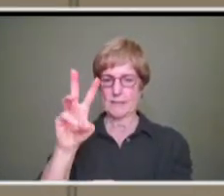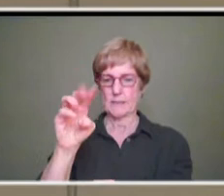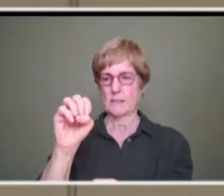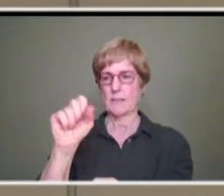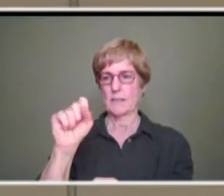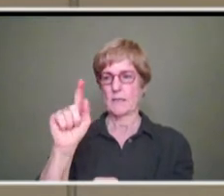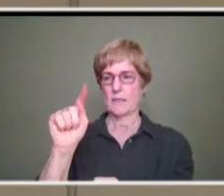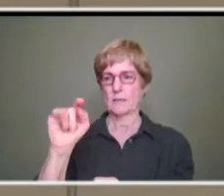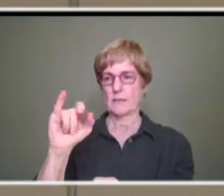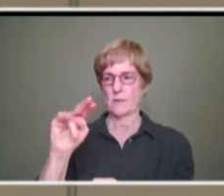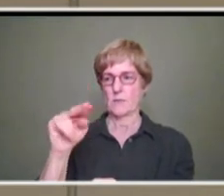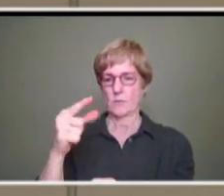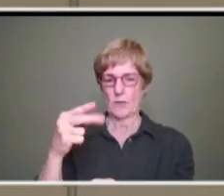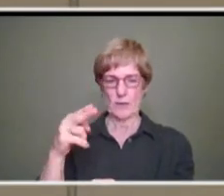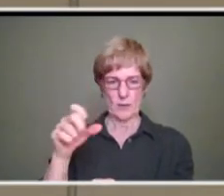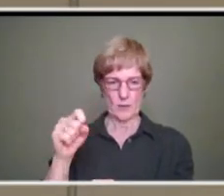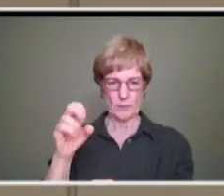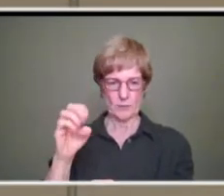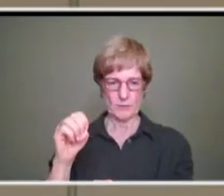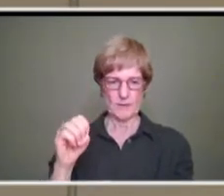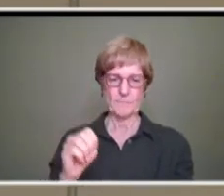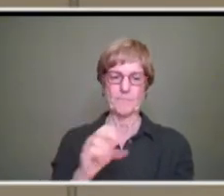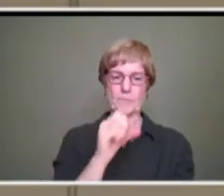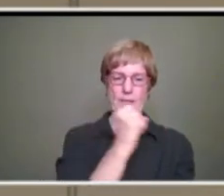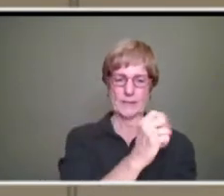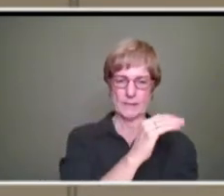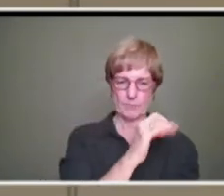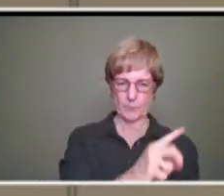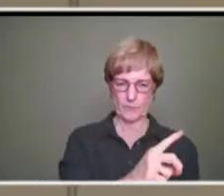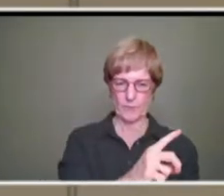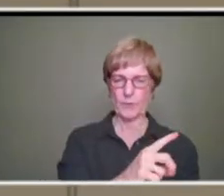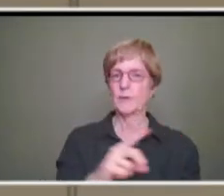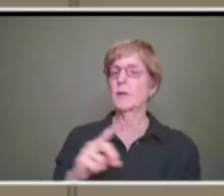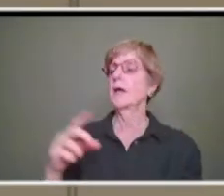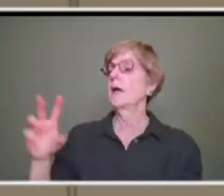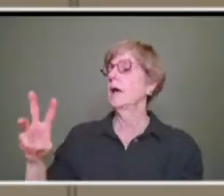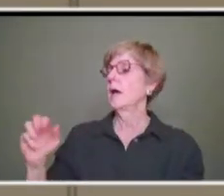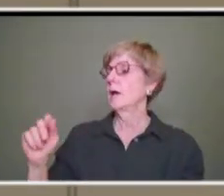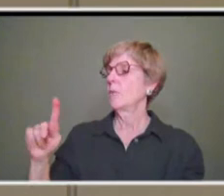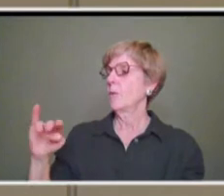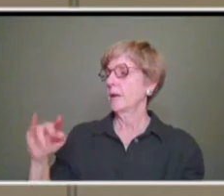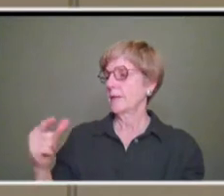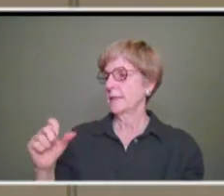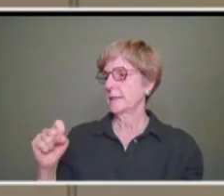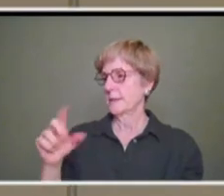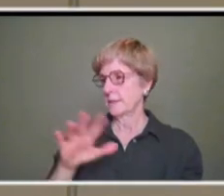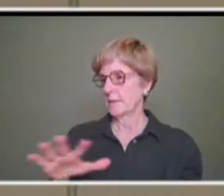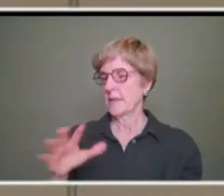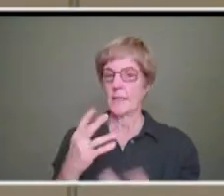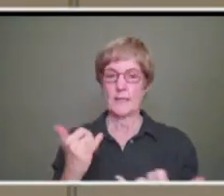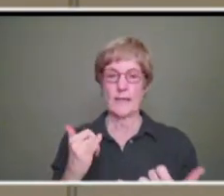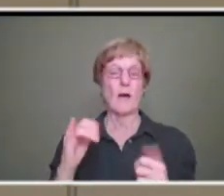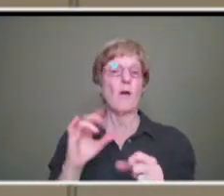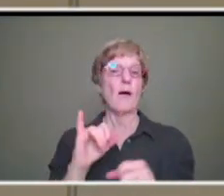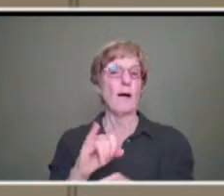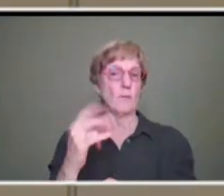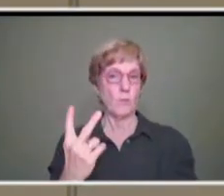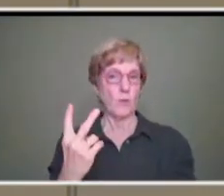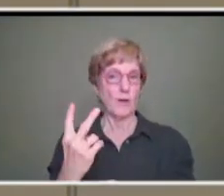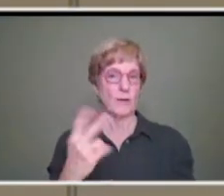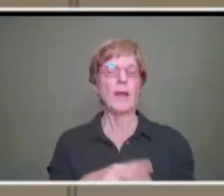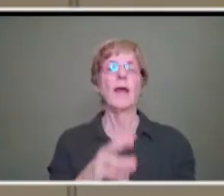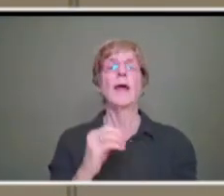West of South Boulevard and Council District three Miss watlington's District the current zoning is i1 light industrial and i-2 general